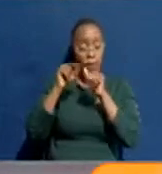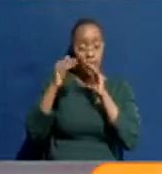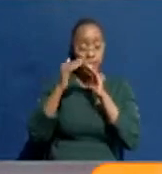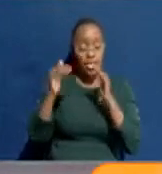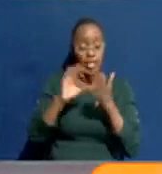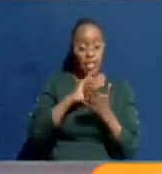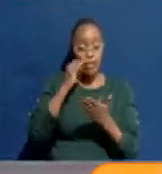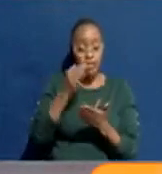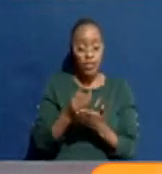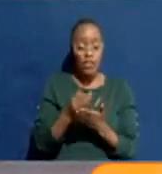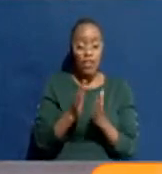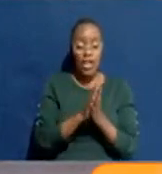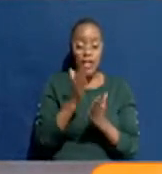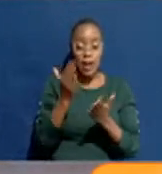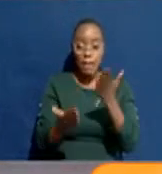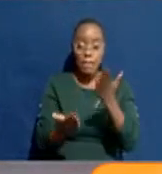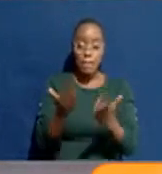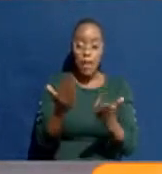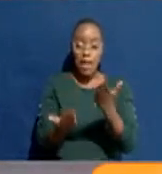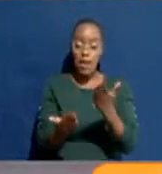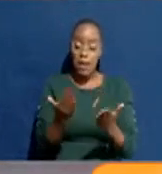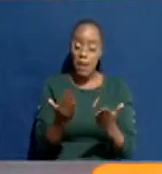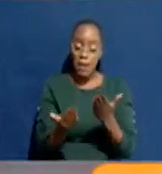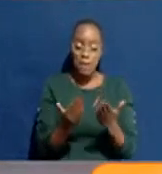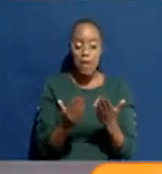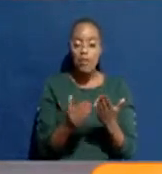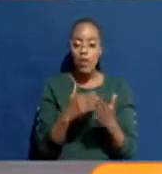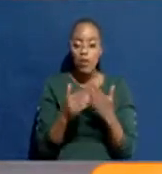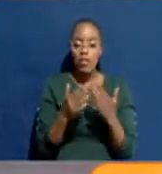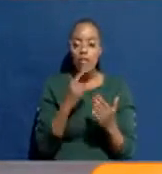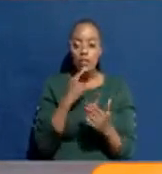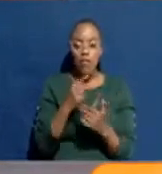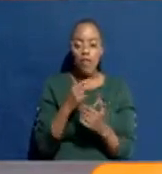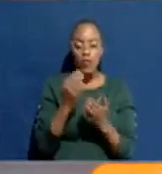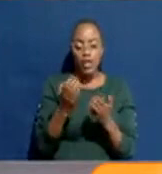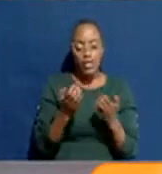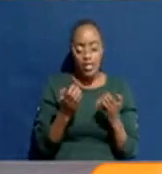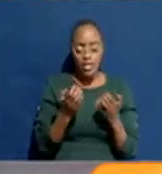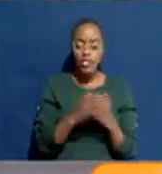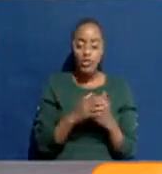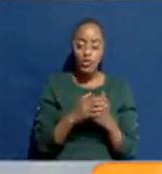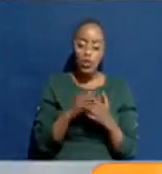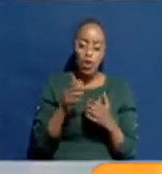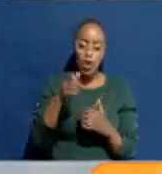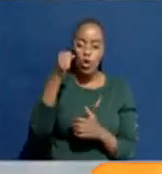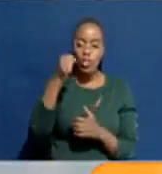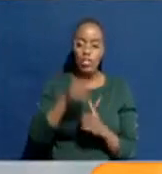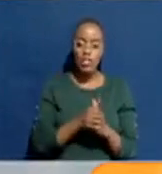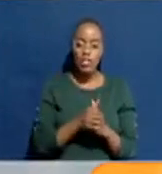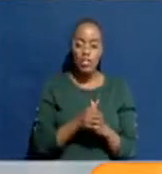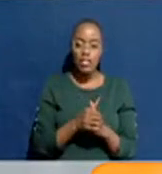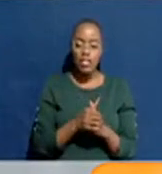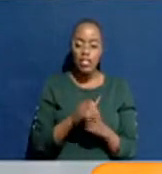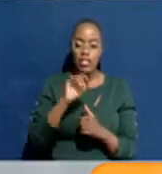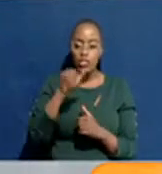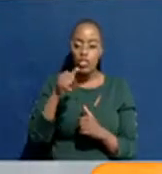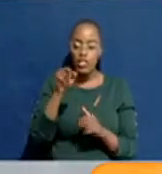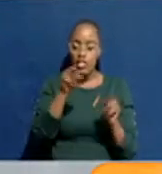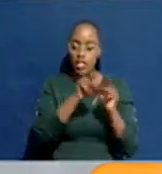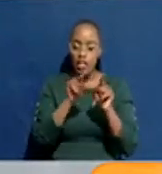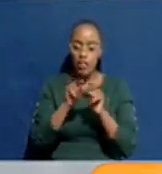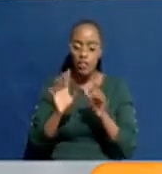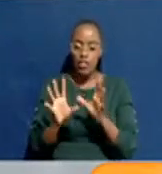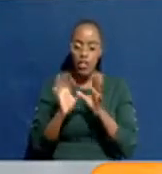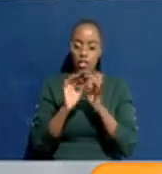housing fund. Okay. And perhaps, as Ndindi says, they should listen. Yeah. Right. Okay. And just